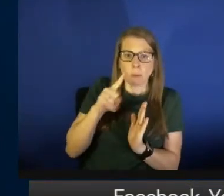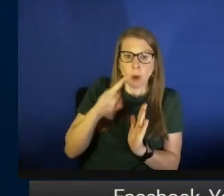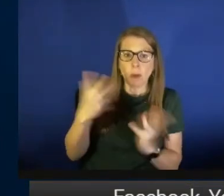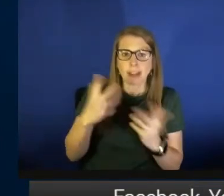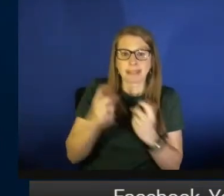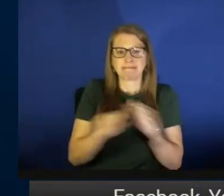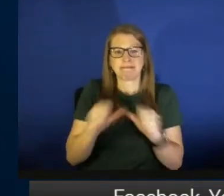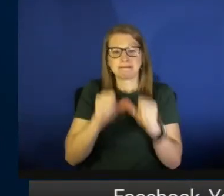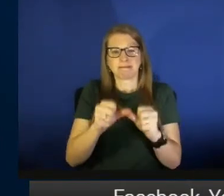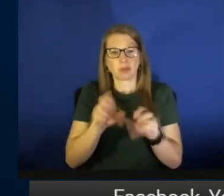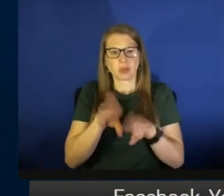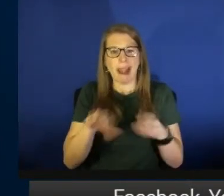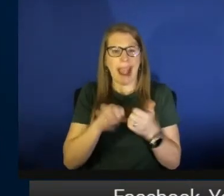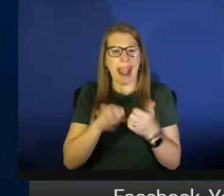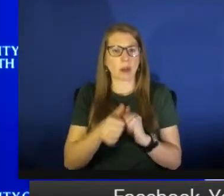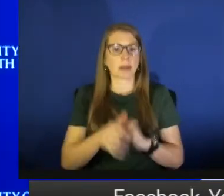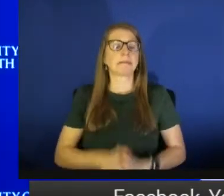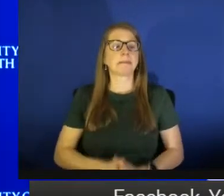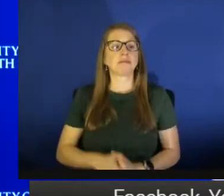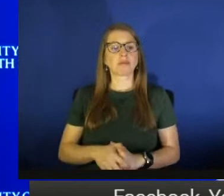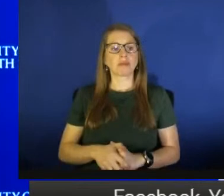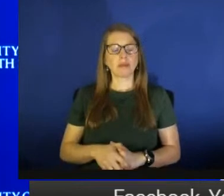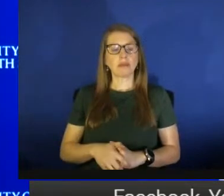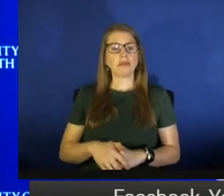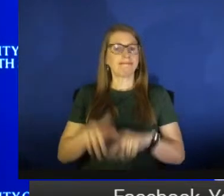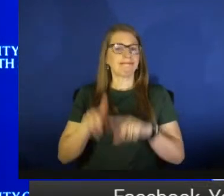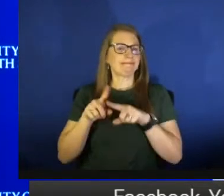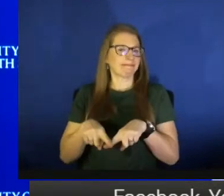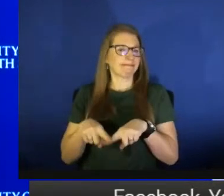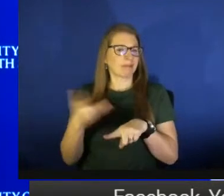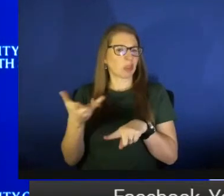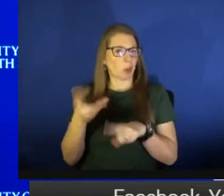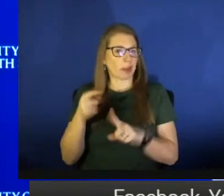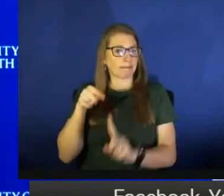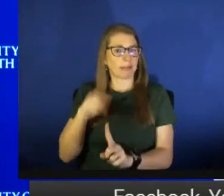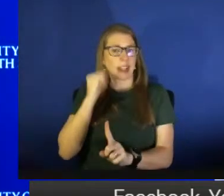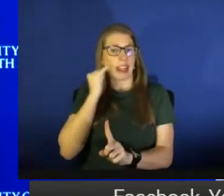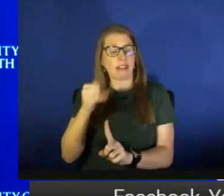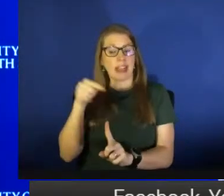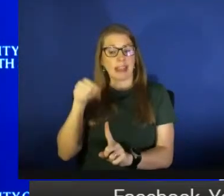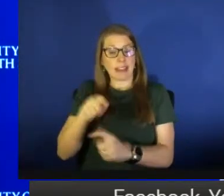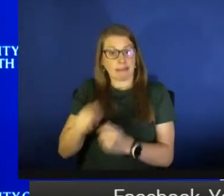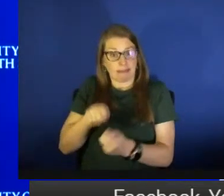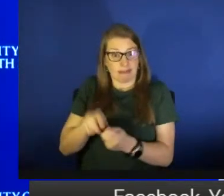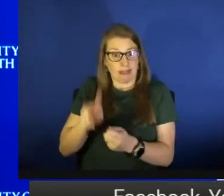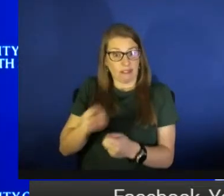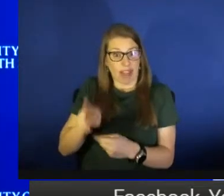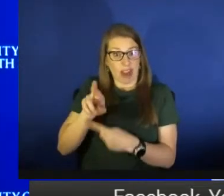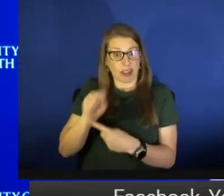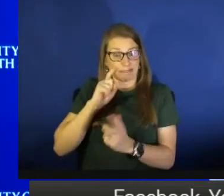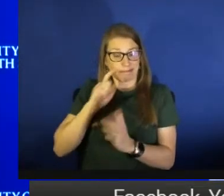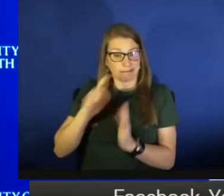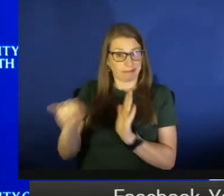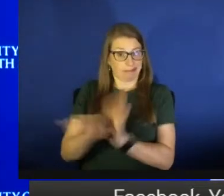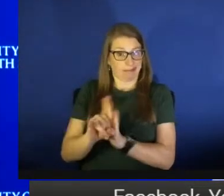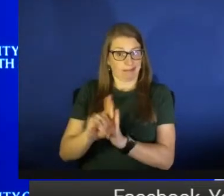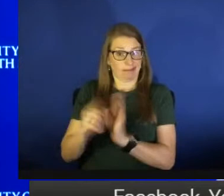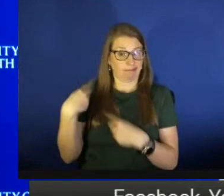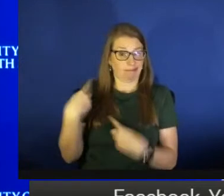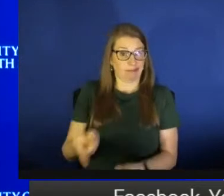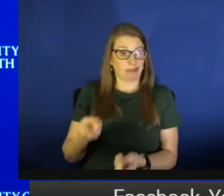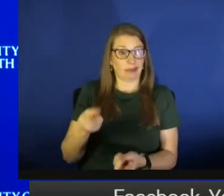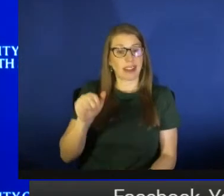on what it is exactly, if we're talking about this specific virus that they have identified so far, it's